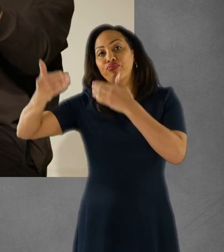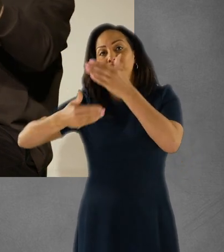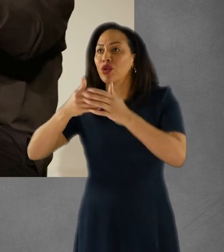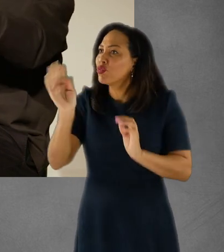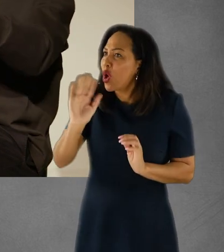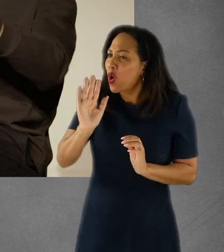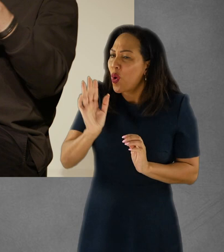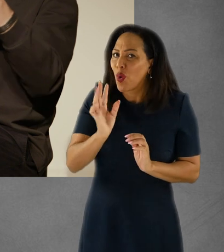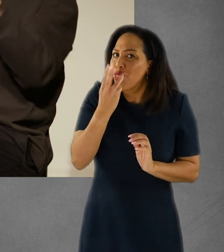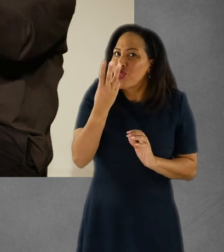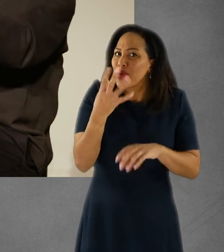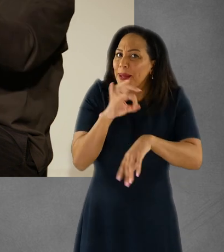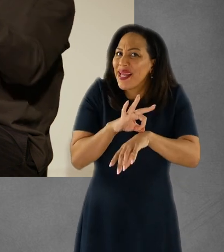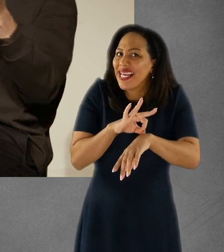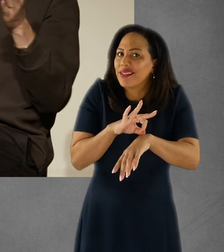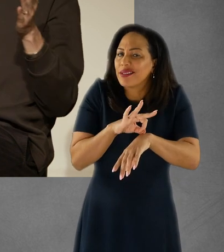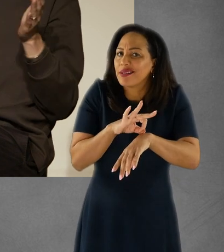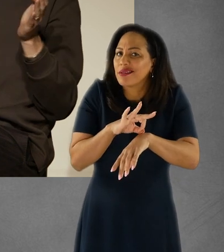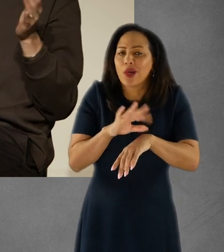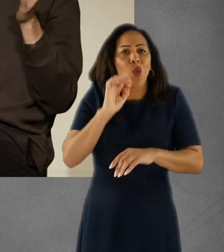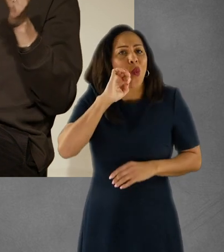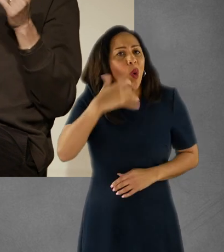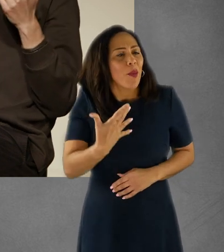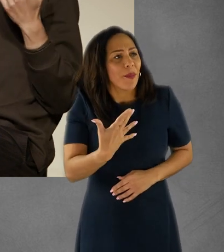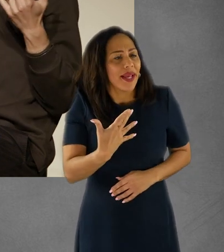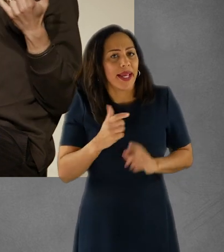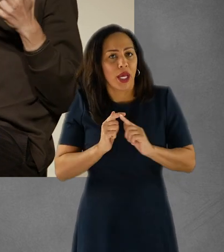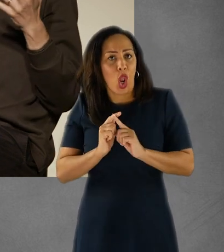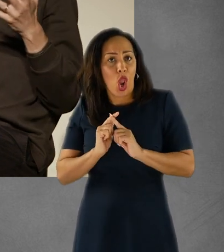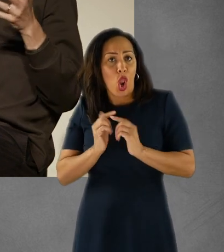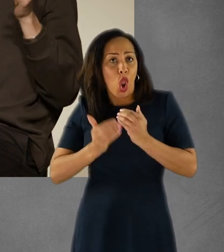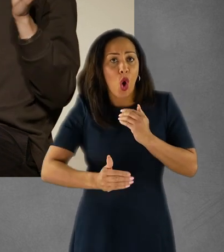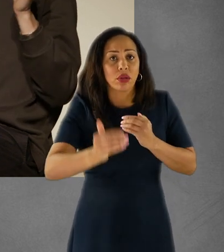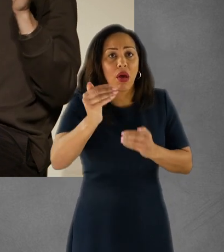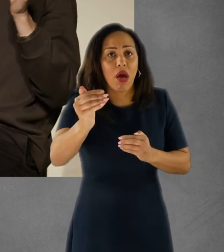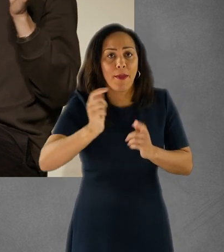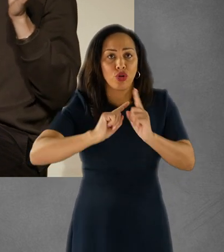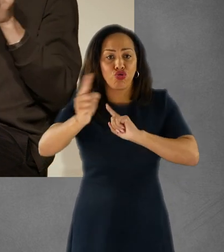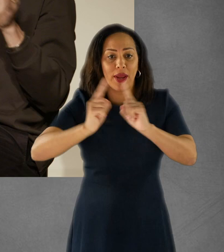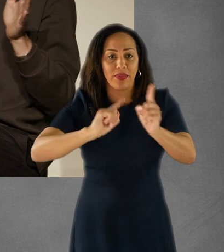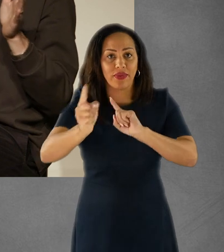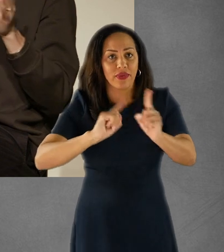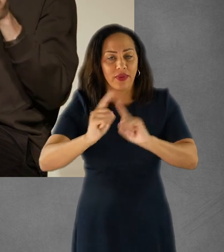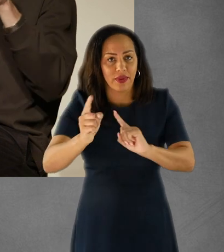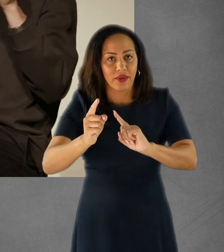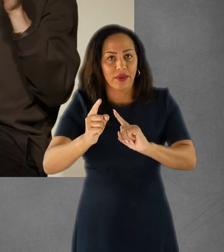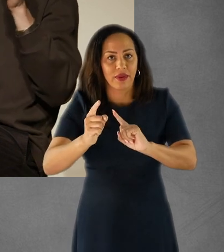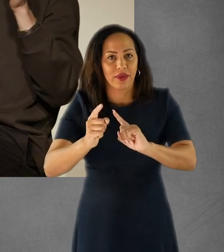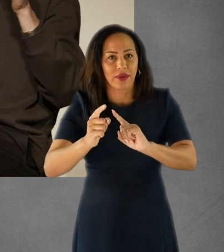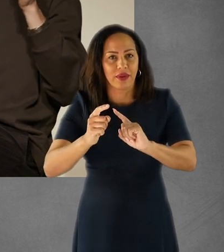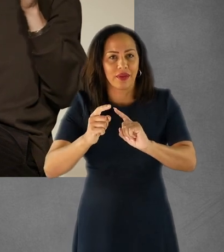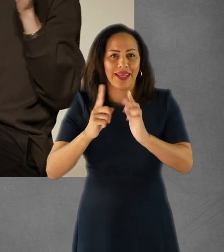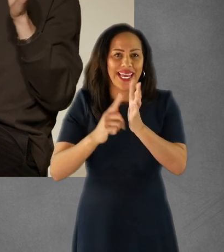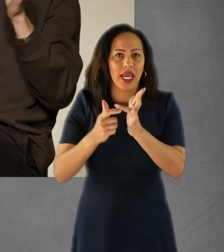and sort of Bezos are going for. That's the escape. Whereas Branson, I guess, talks about it at least as, not to exonerate him,